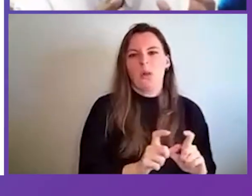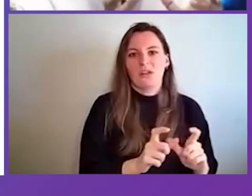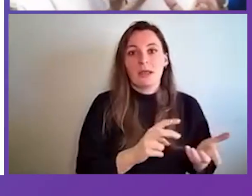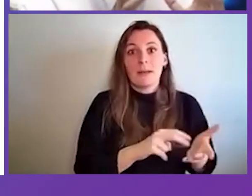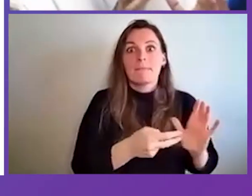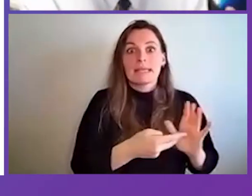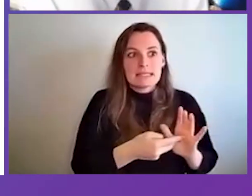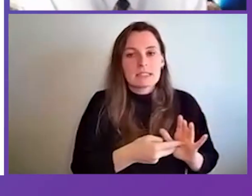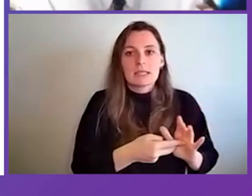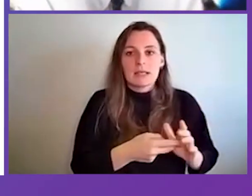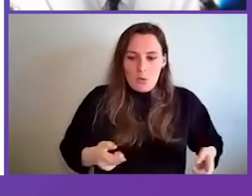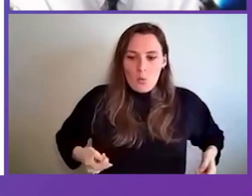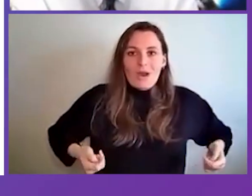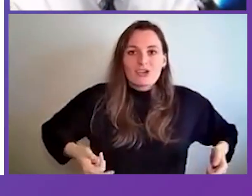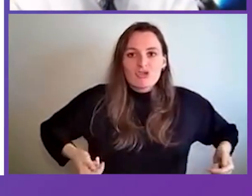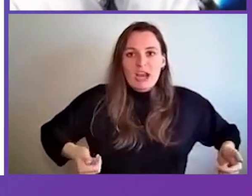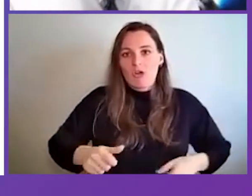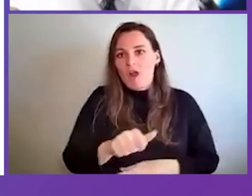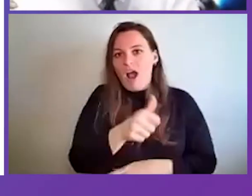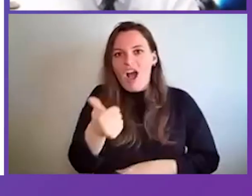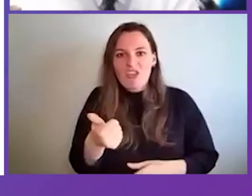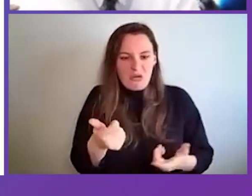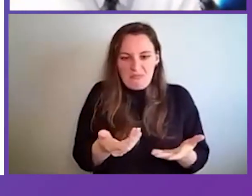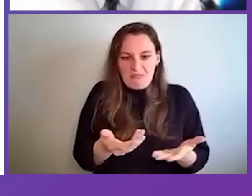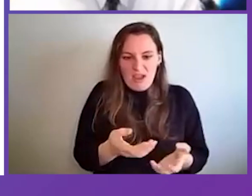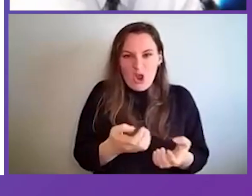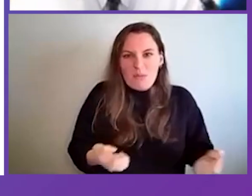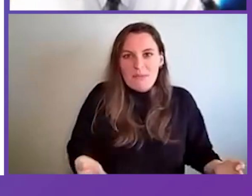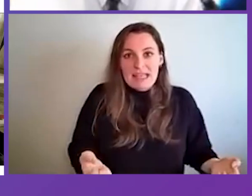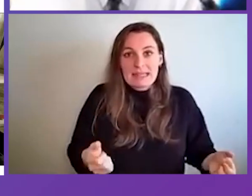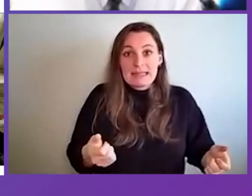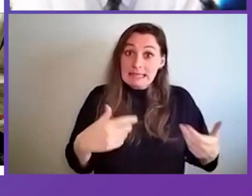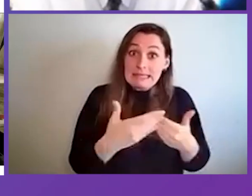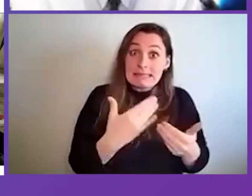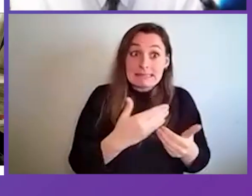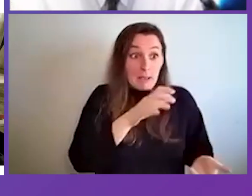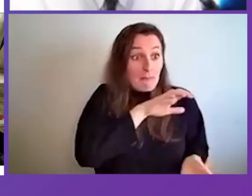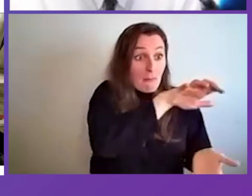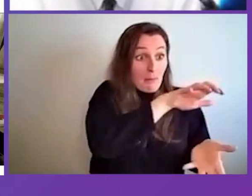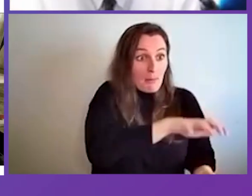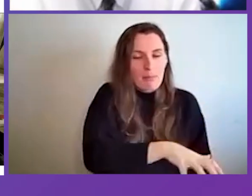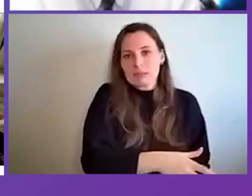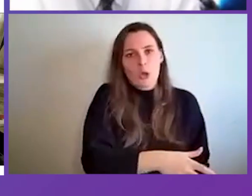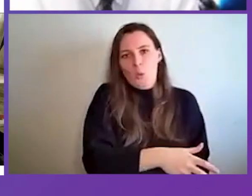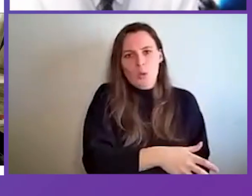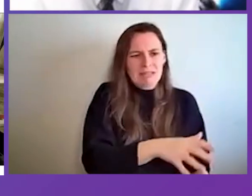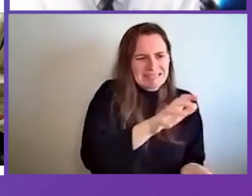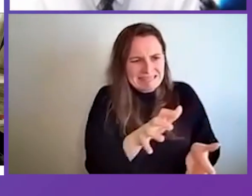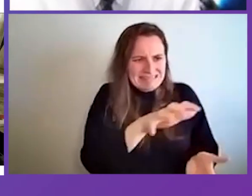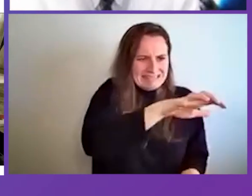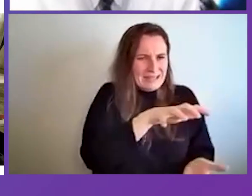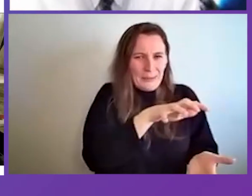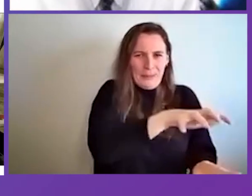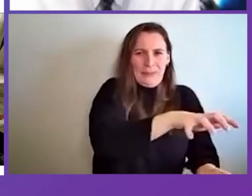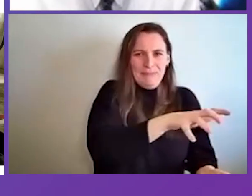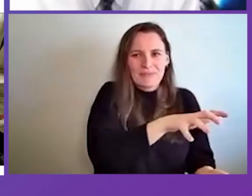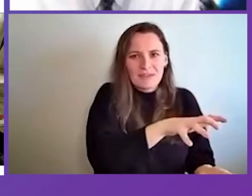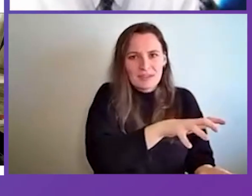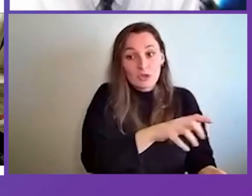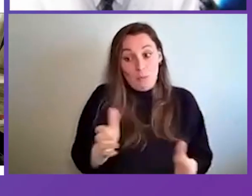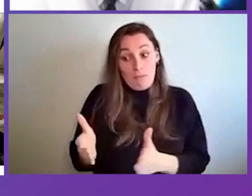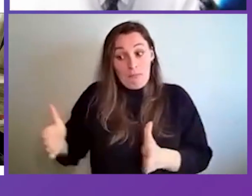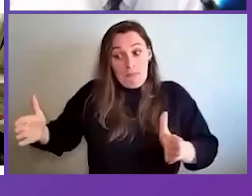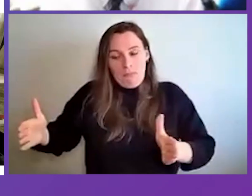mobility devices into those spaces compared to a wide body aircraft, which normally you would